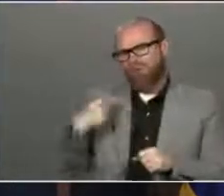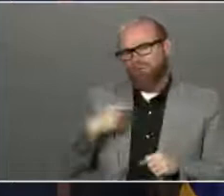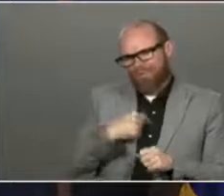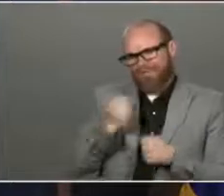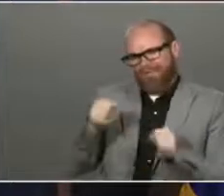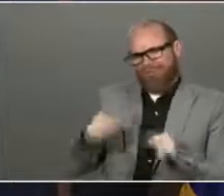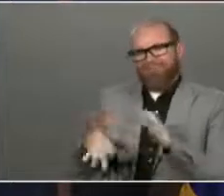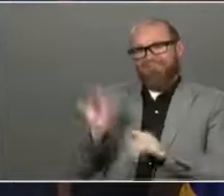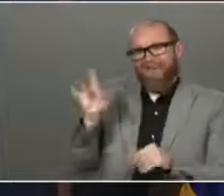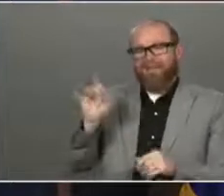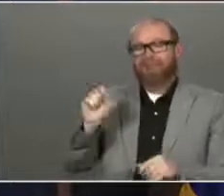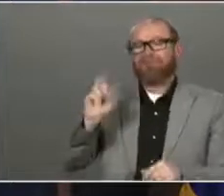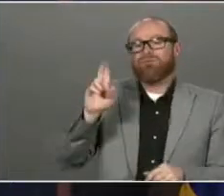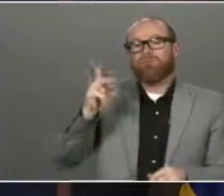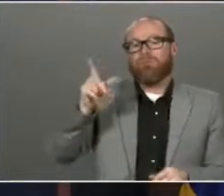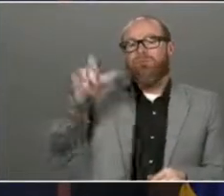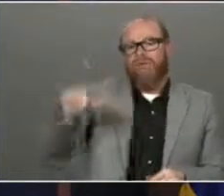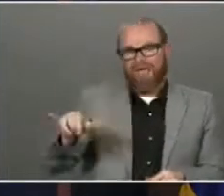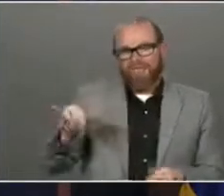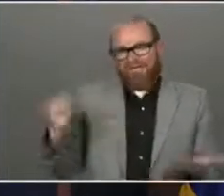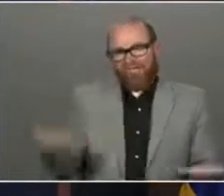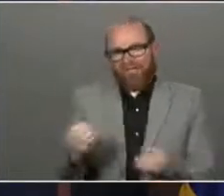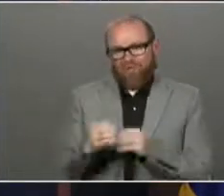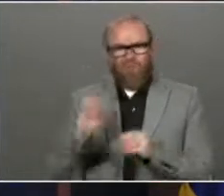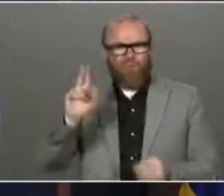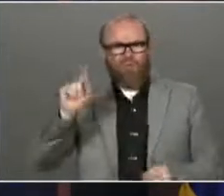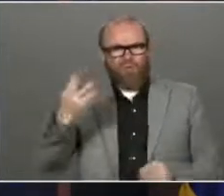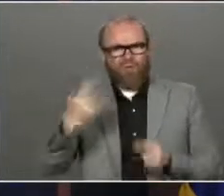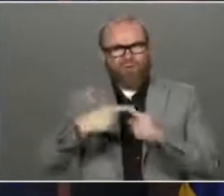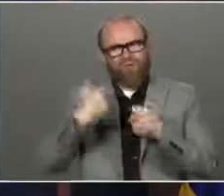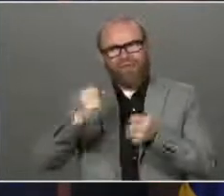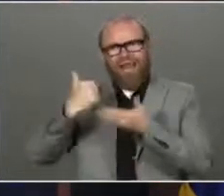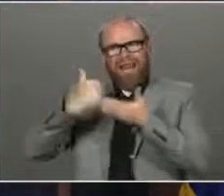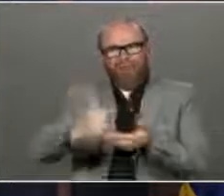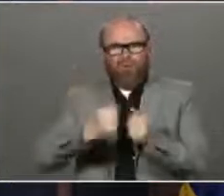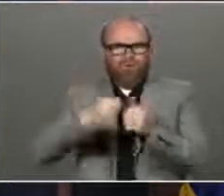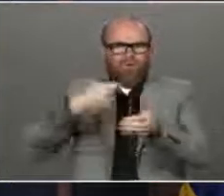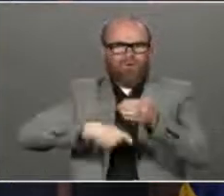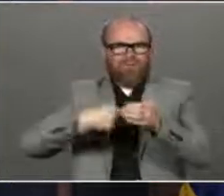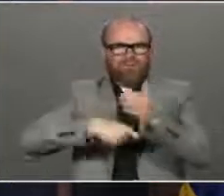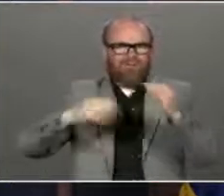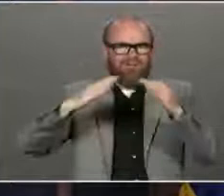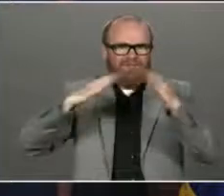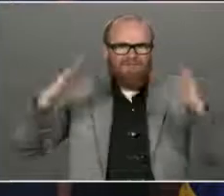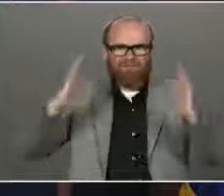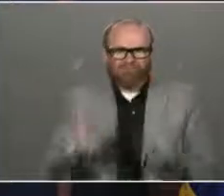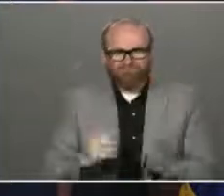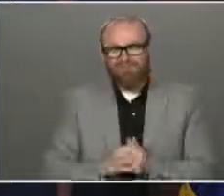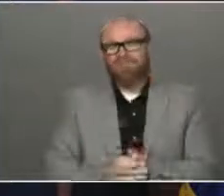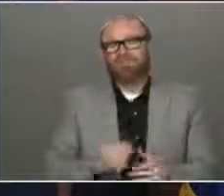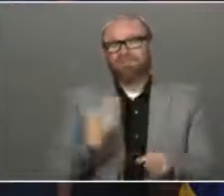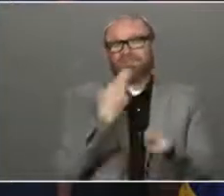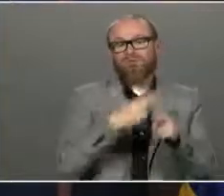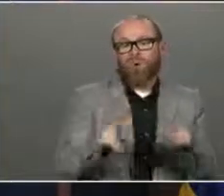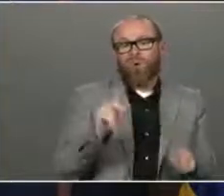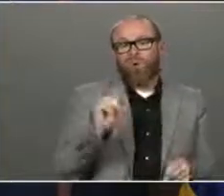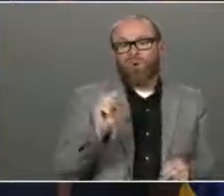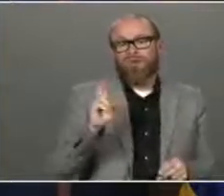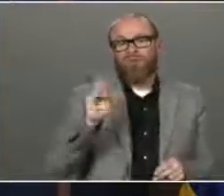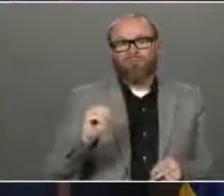supply here in the state of Utah, start to drive down the price of housing a little bit. As far as short-term rentals